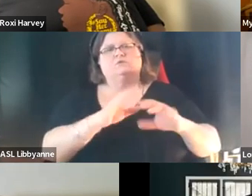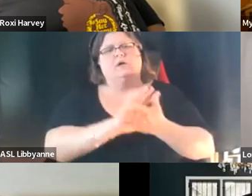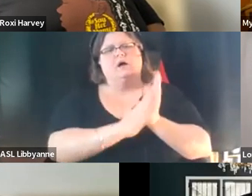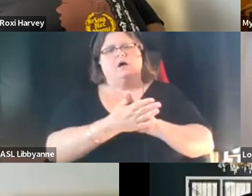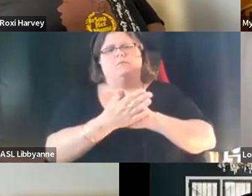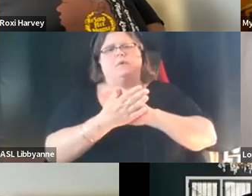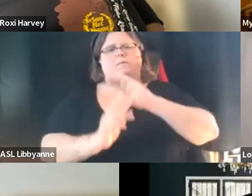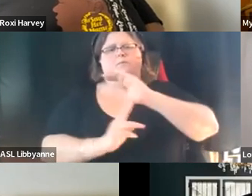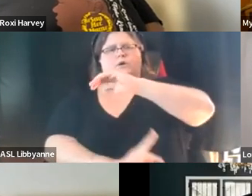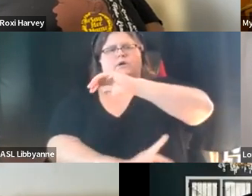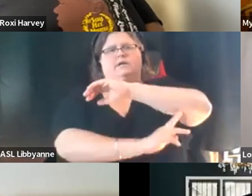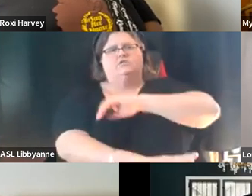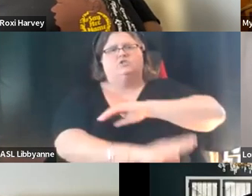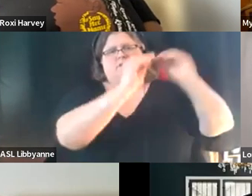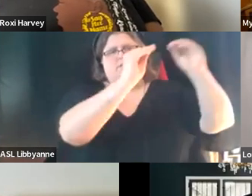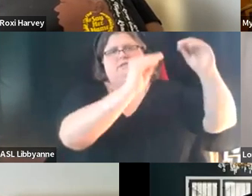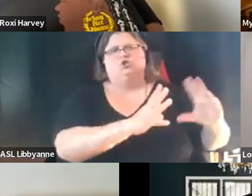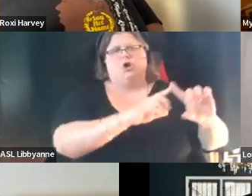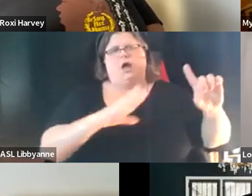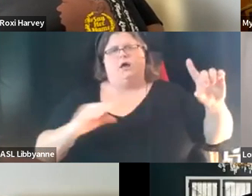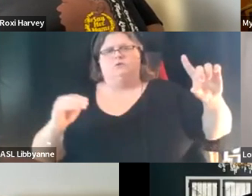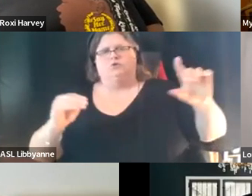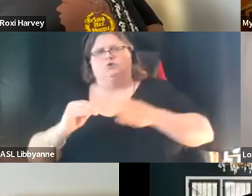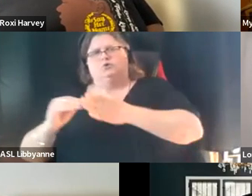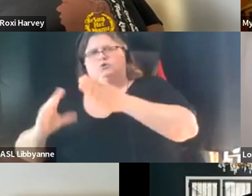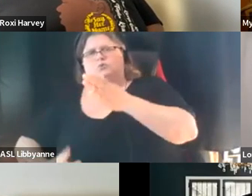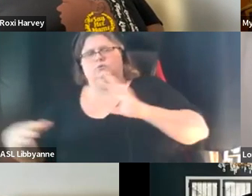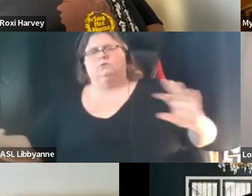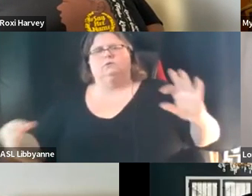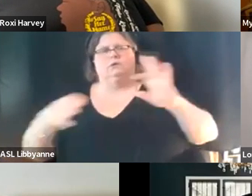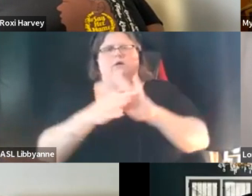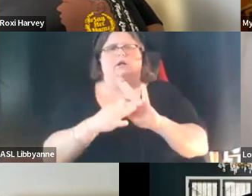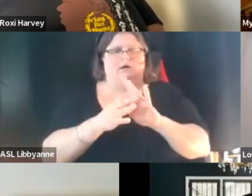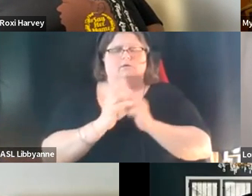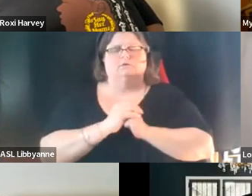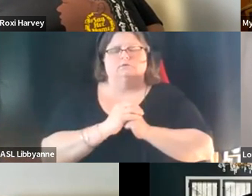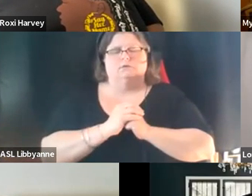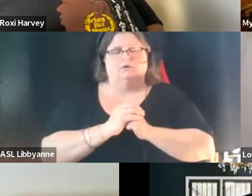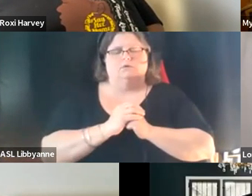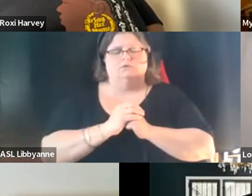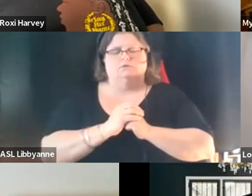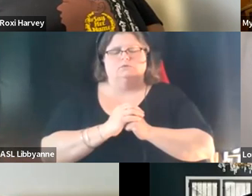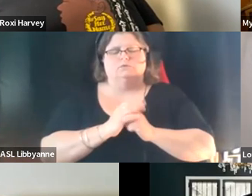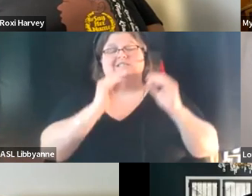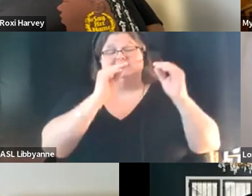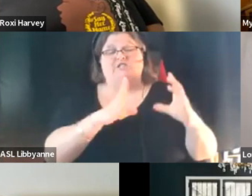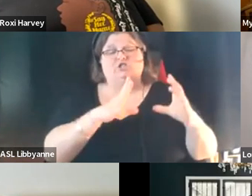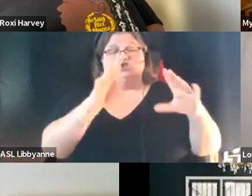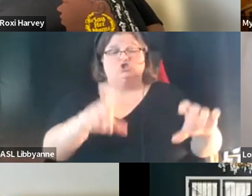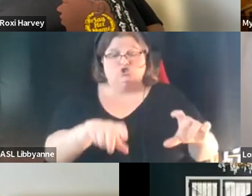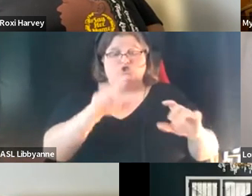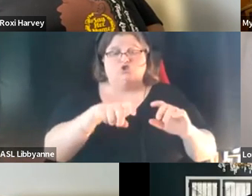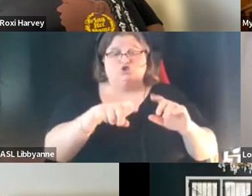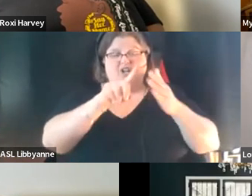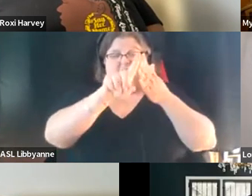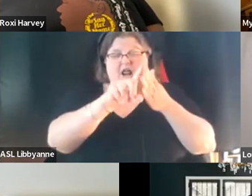students. Those teachers should be go under evaluation on a yearly basis. I think there